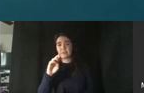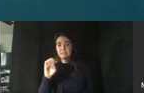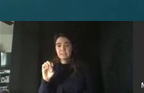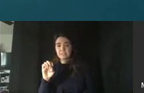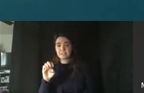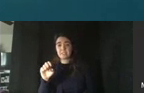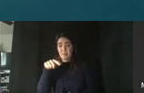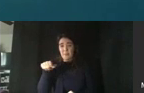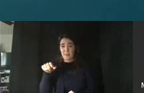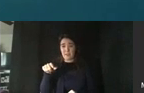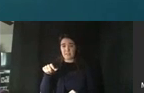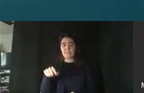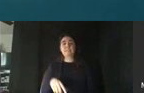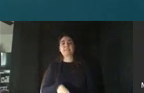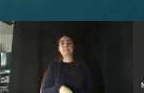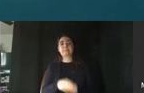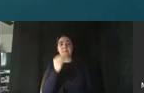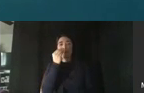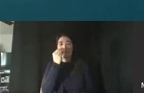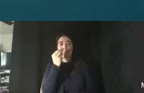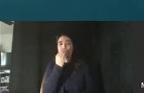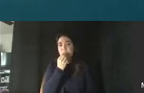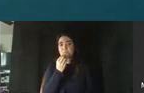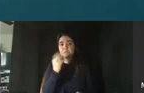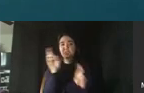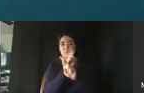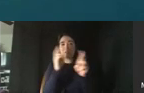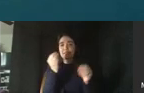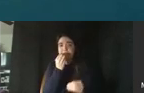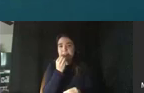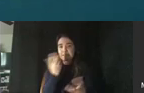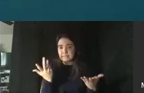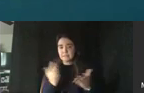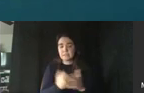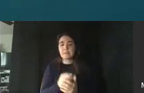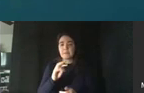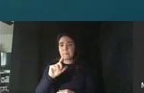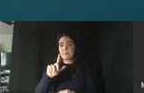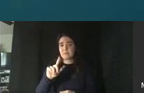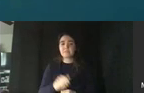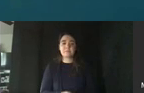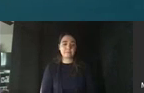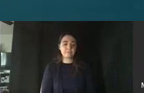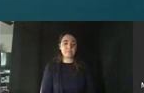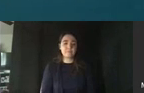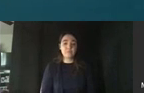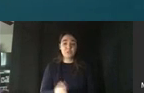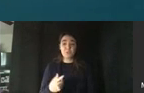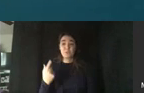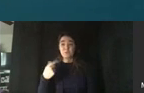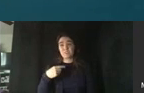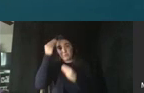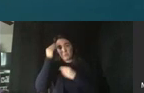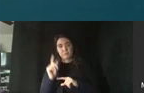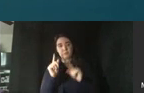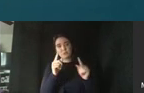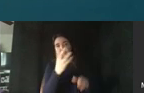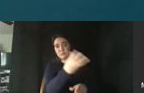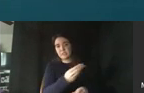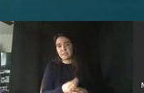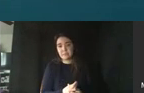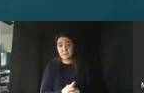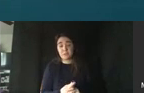meal ready to eat packs. And I was told to go get one. And when I went there, a bunch of Marines were staring at